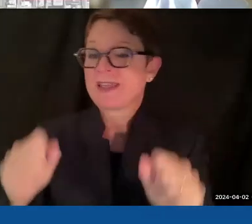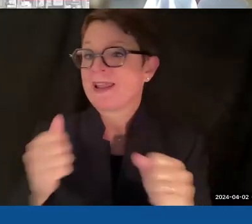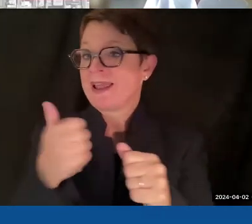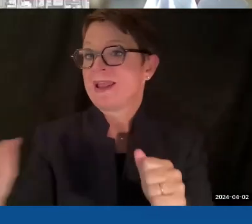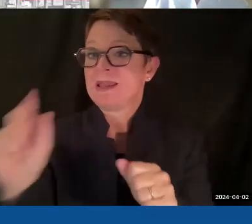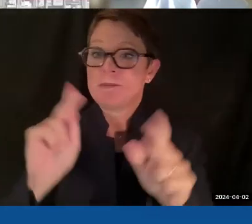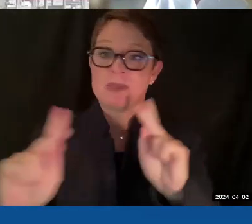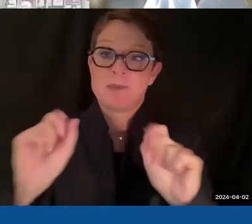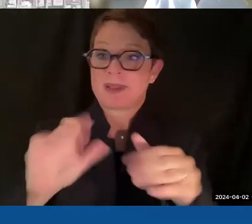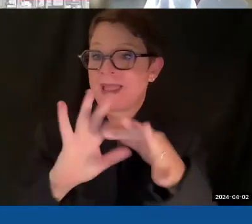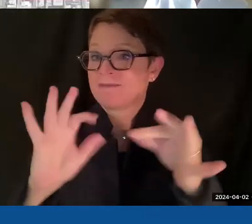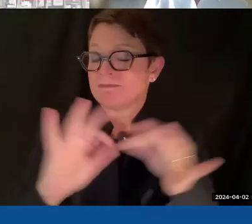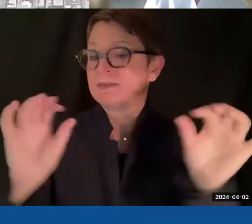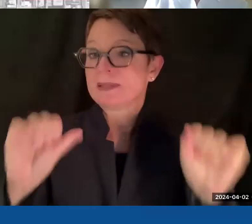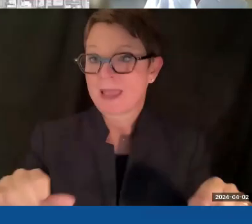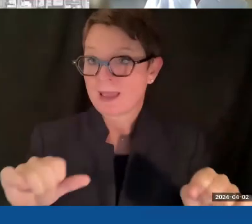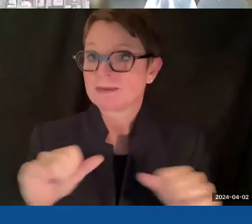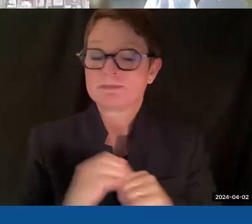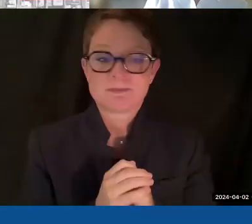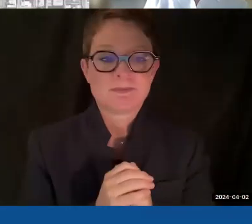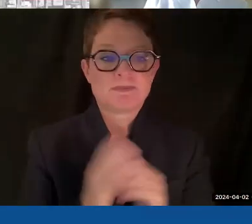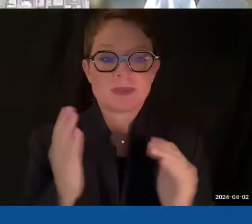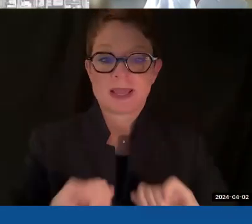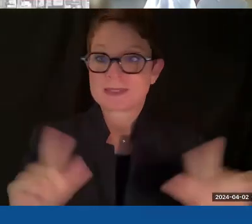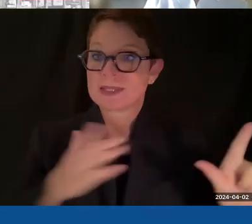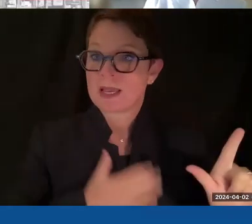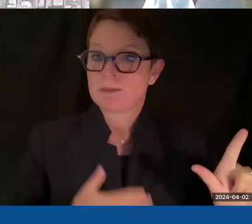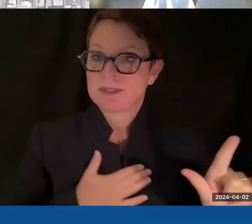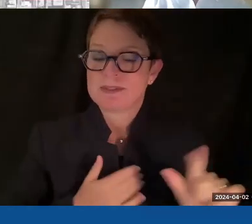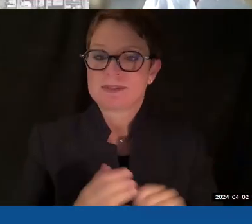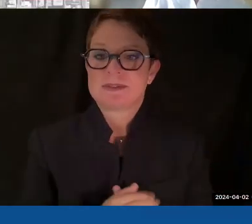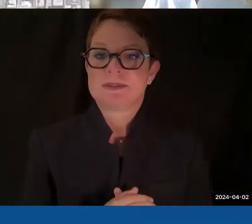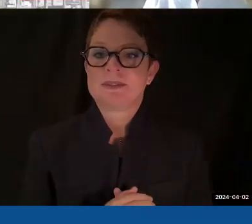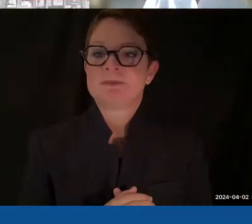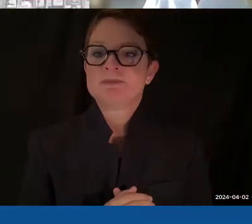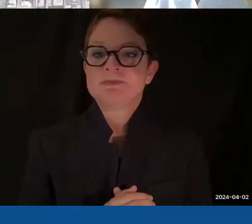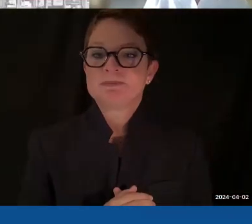the projects being considered. Next slide, please.